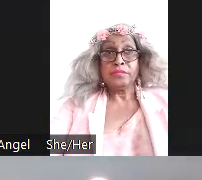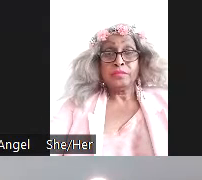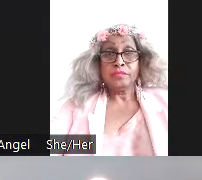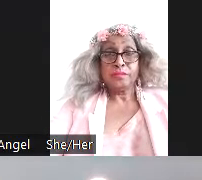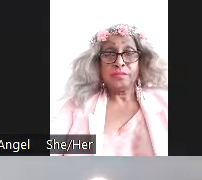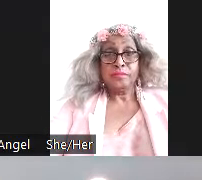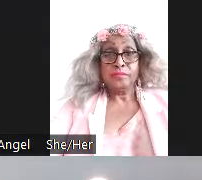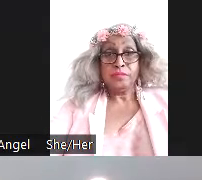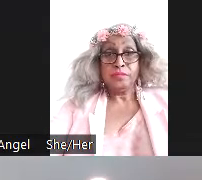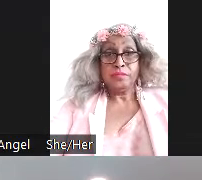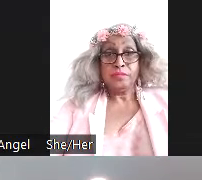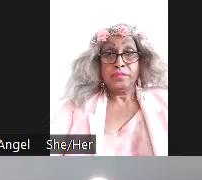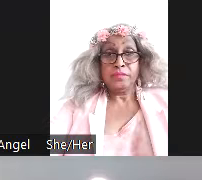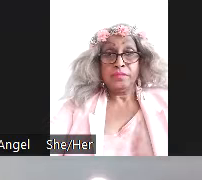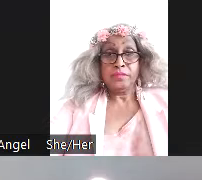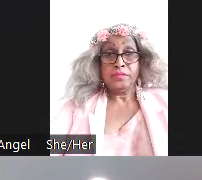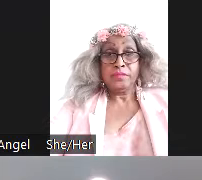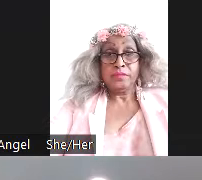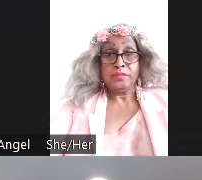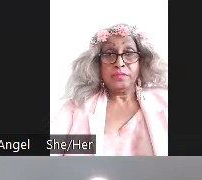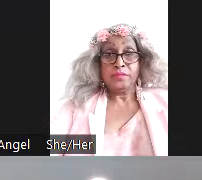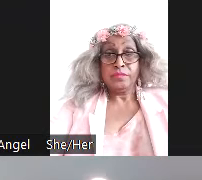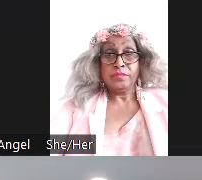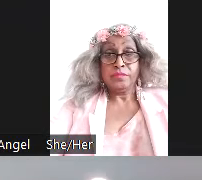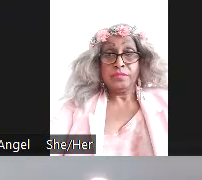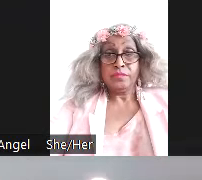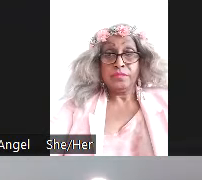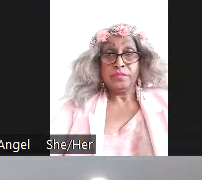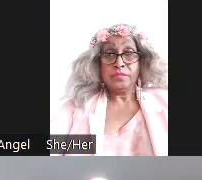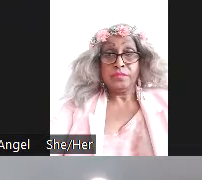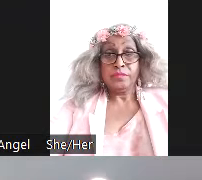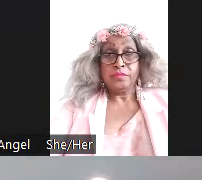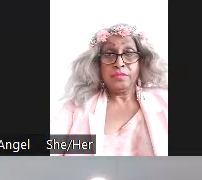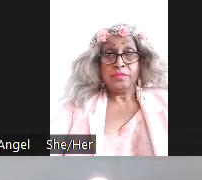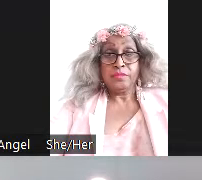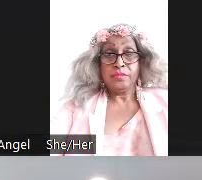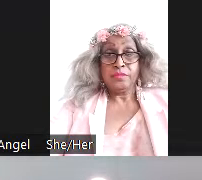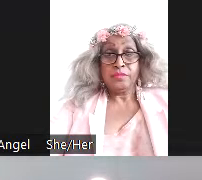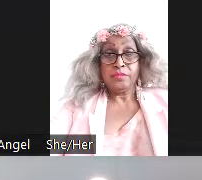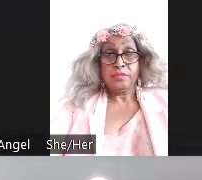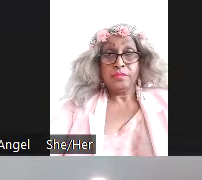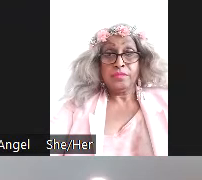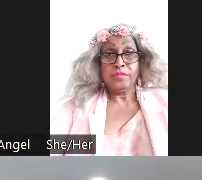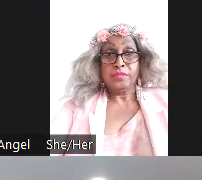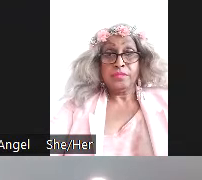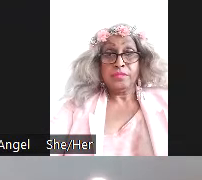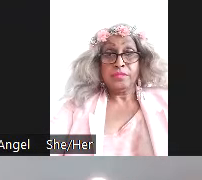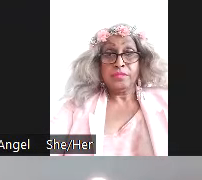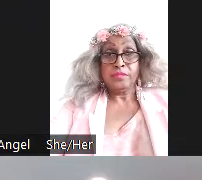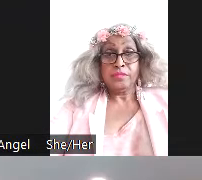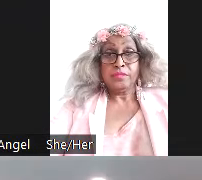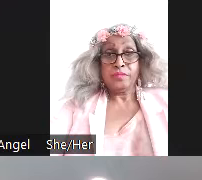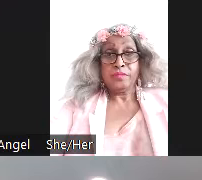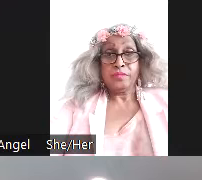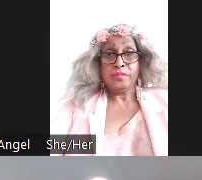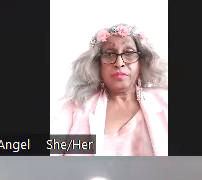We acknowledge that we gather on the traditional territory of a number of First Nations and acknowledge their stewardship of